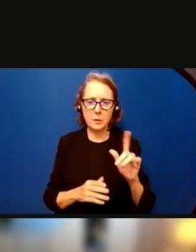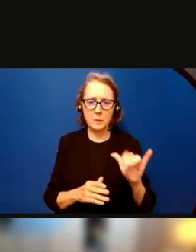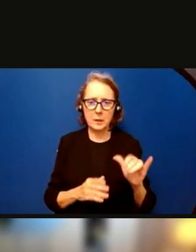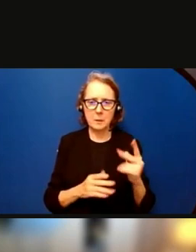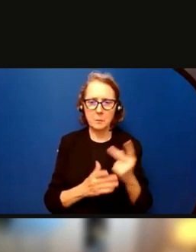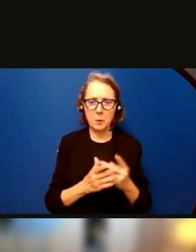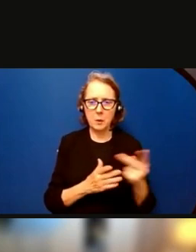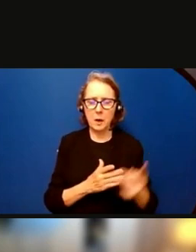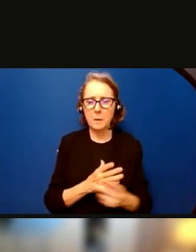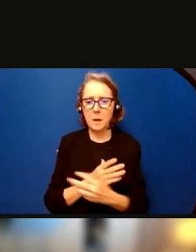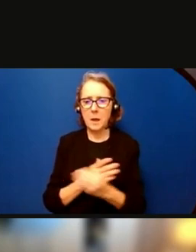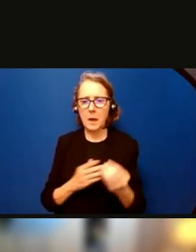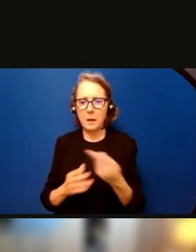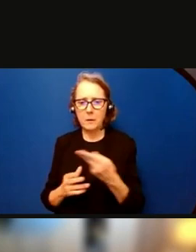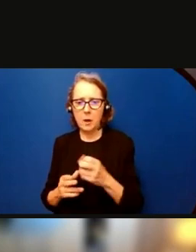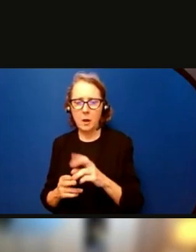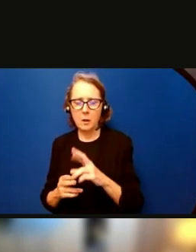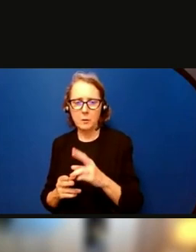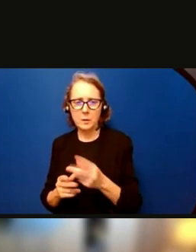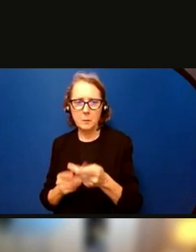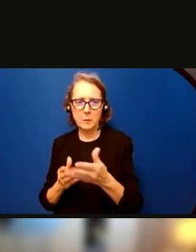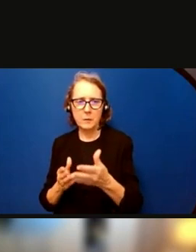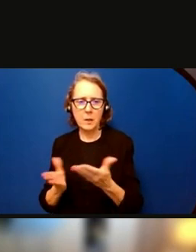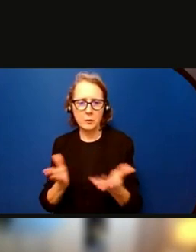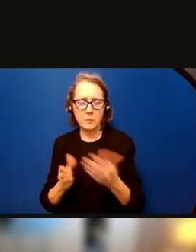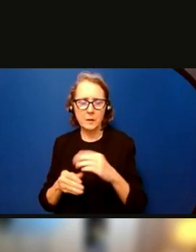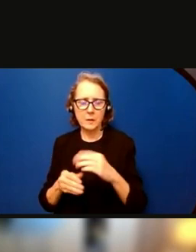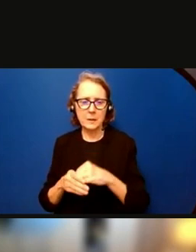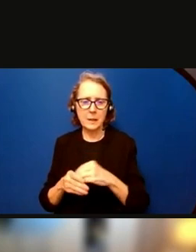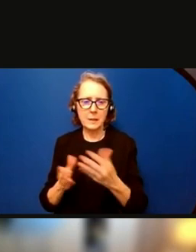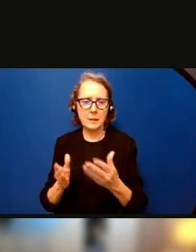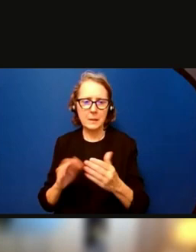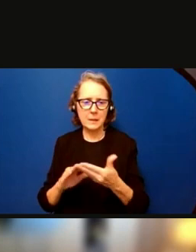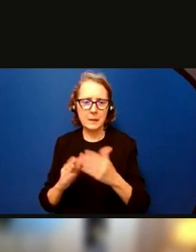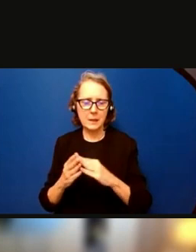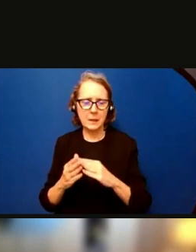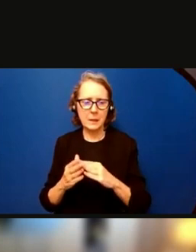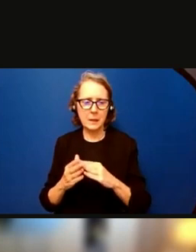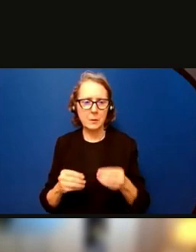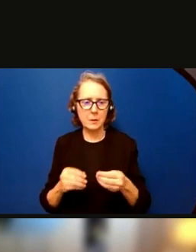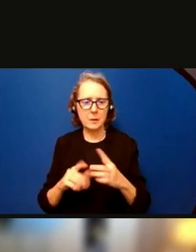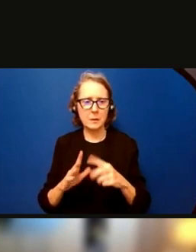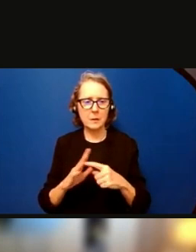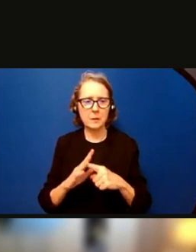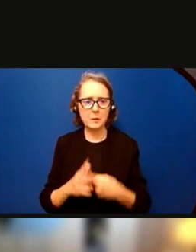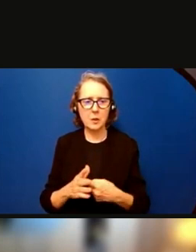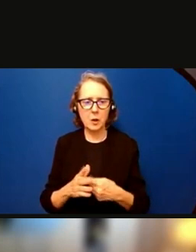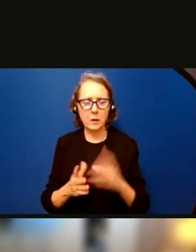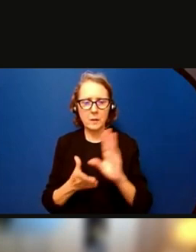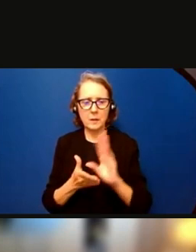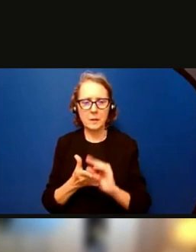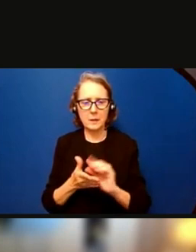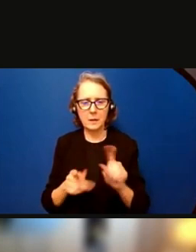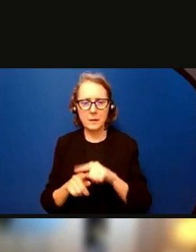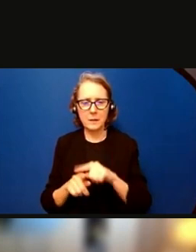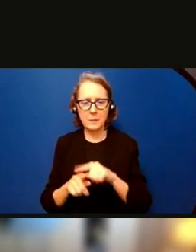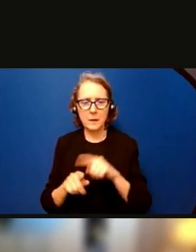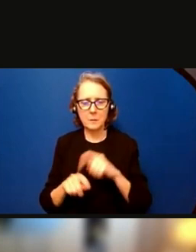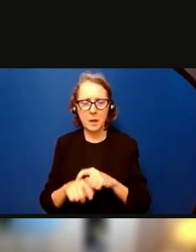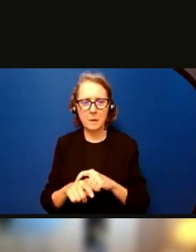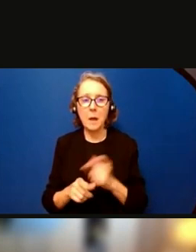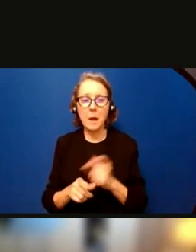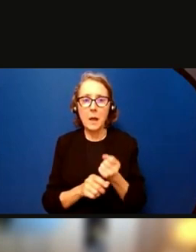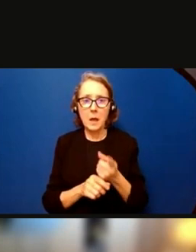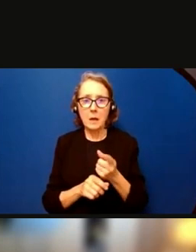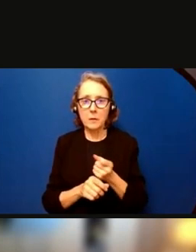then also the haulers that provide service in the city, and we'll be able to get that discount starting at the same time. But there is an annual renewal process that